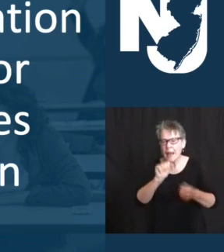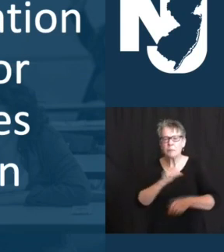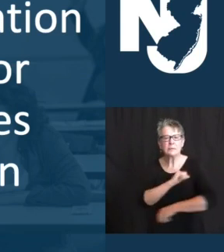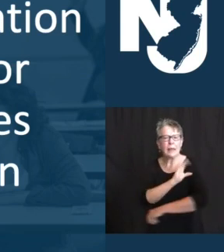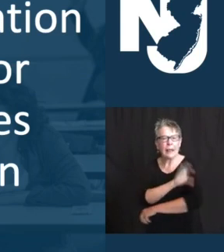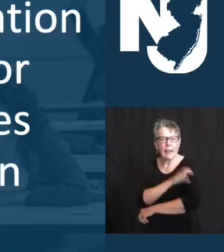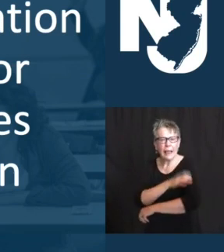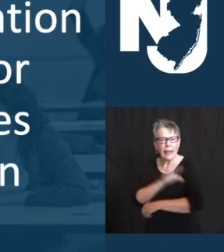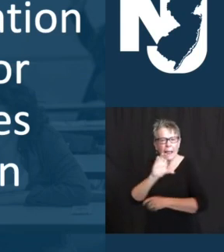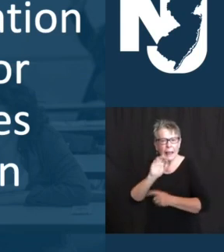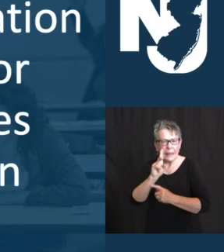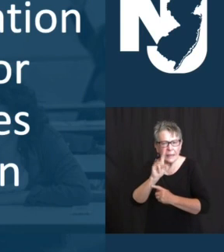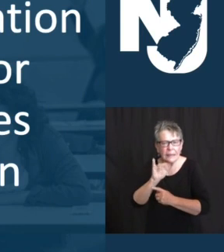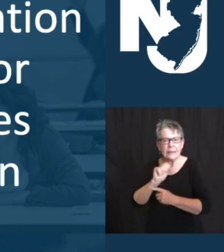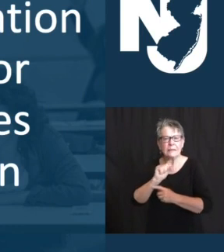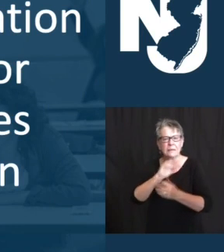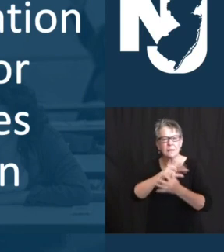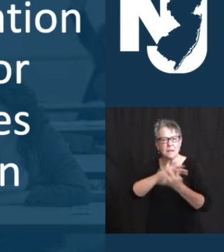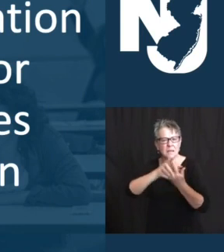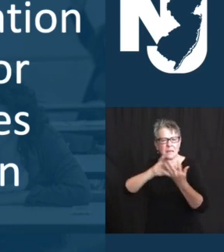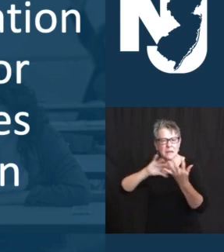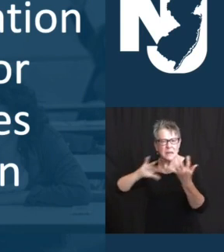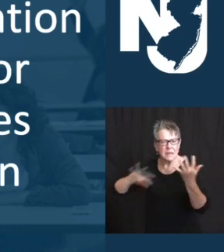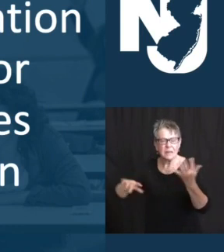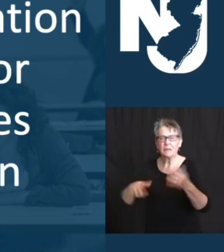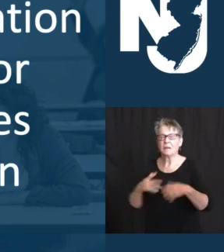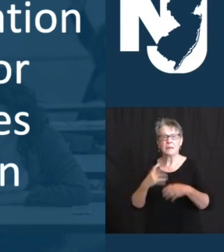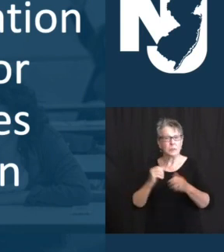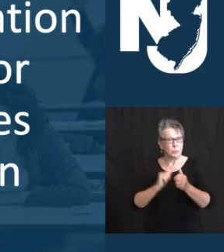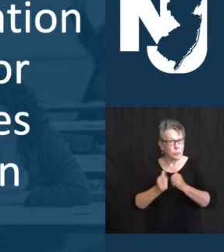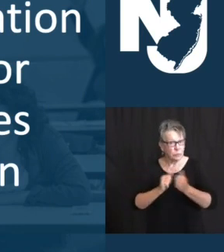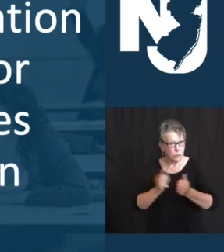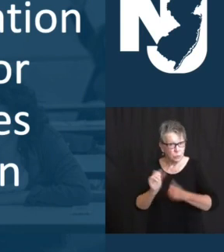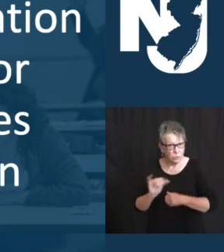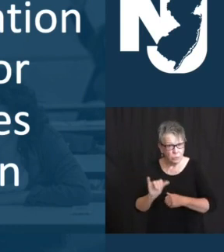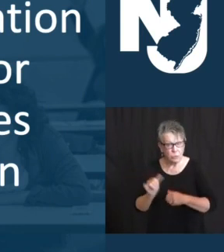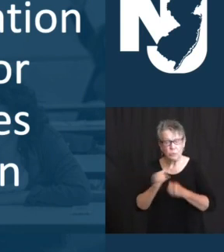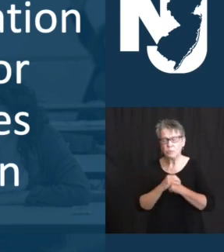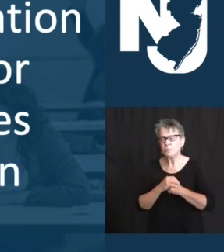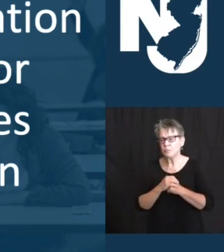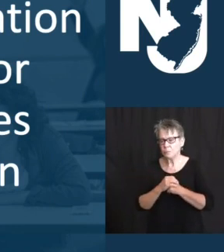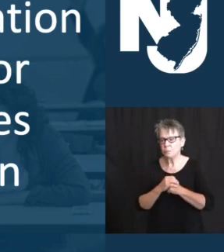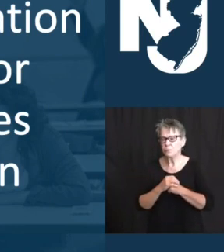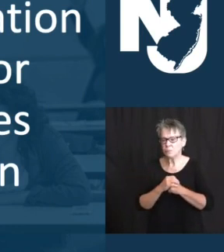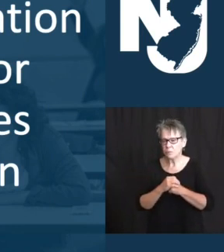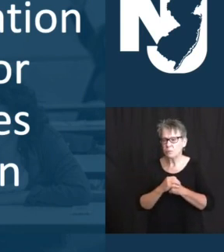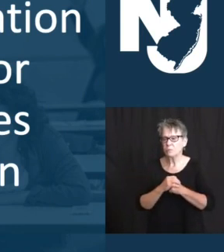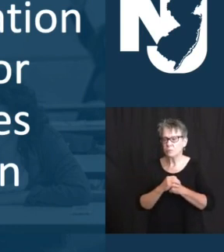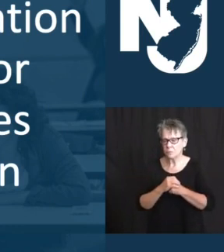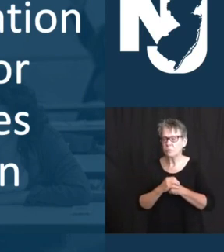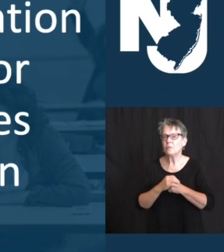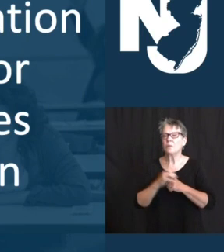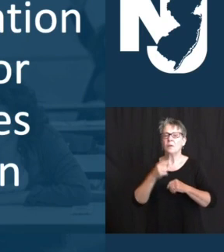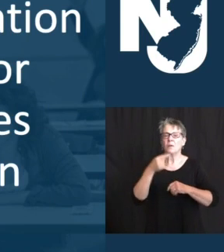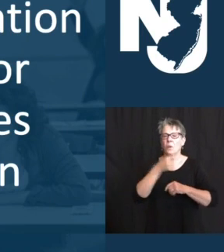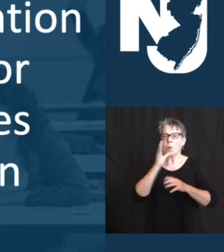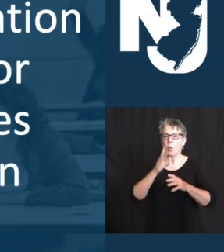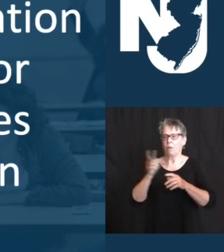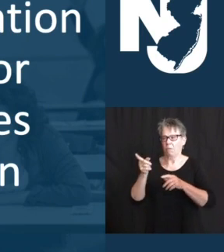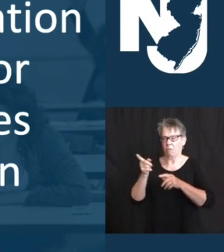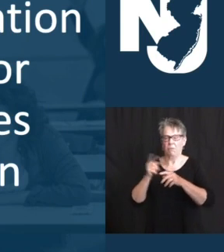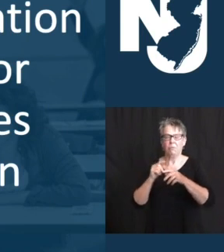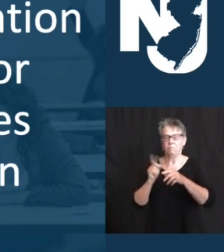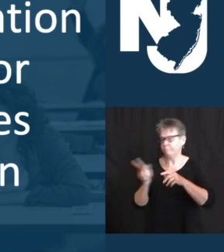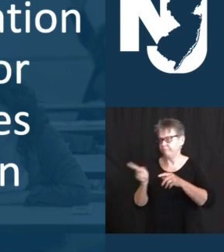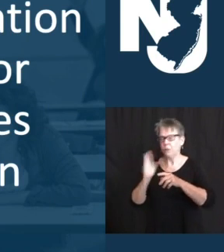to dive into greater detail, but each of these issue areas is supported by general safeguarding mandates,